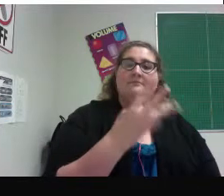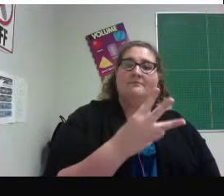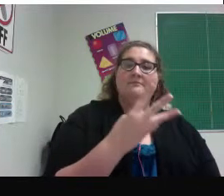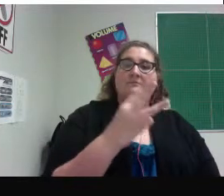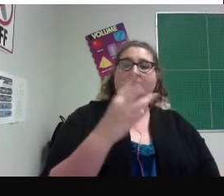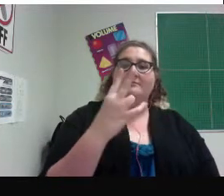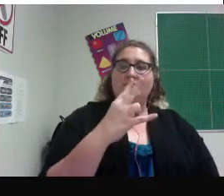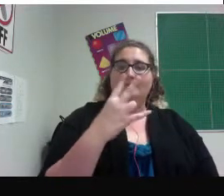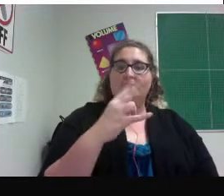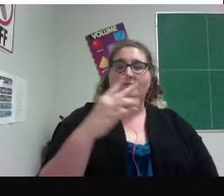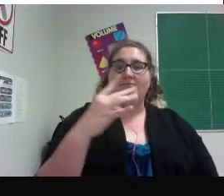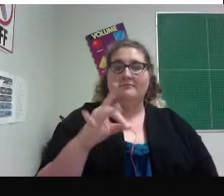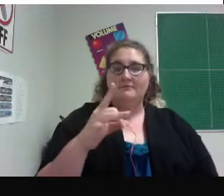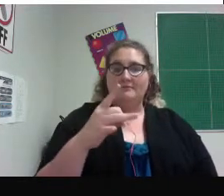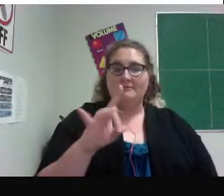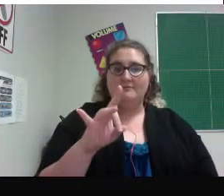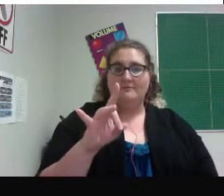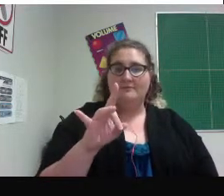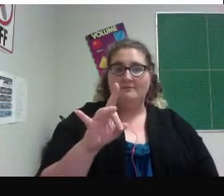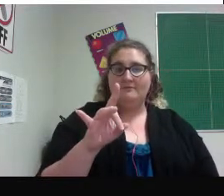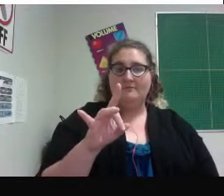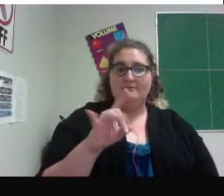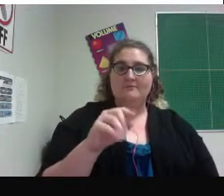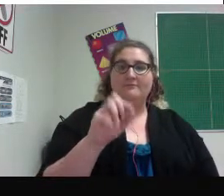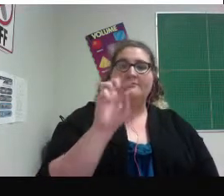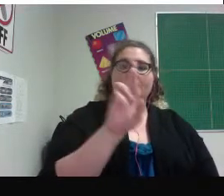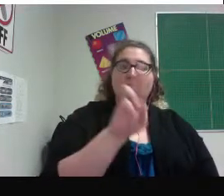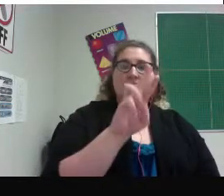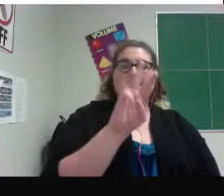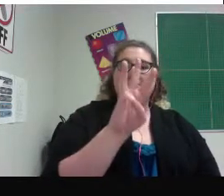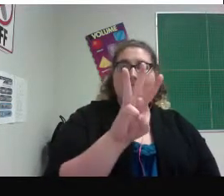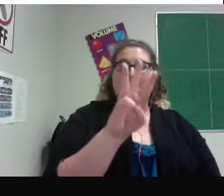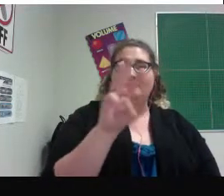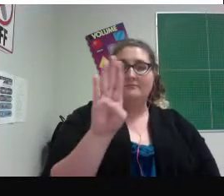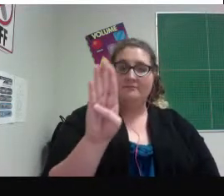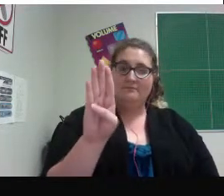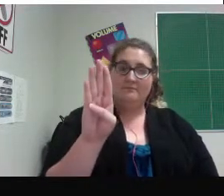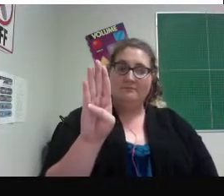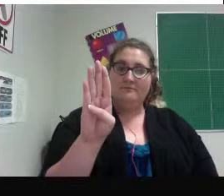RWB, 16, 17, 18,